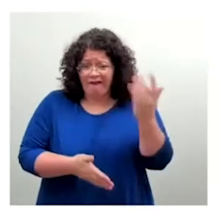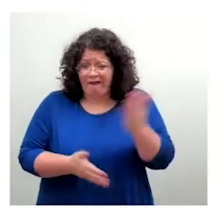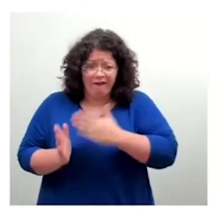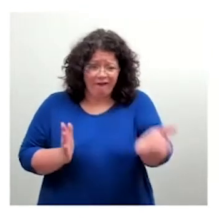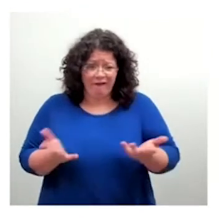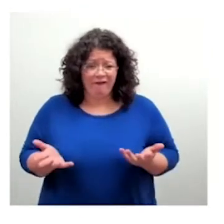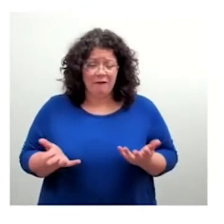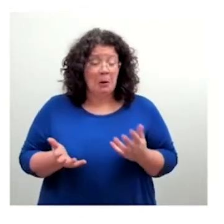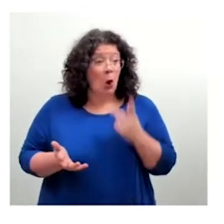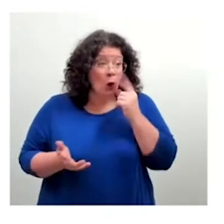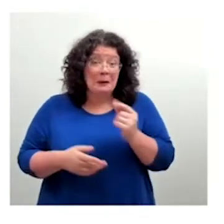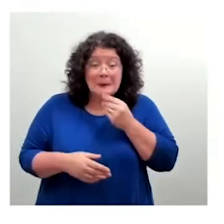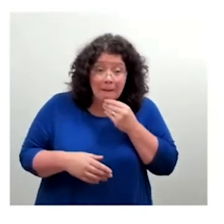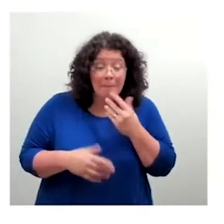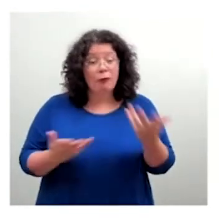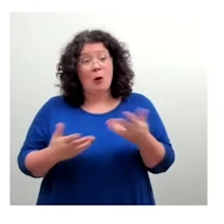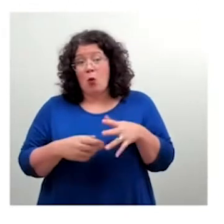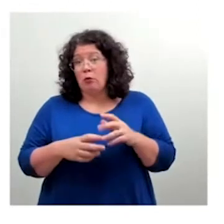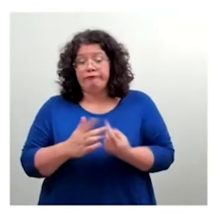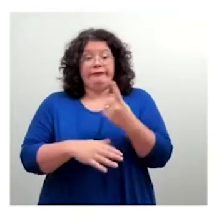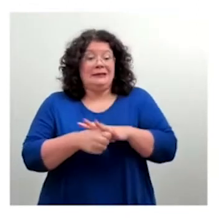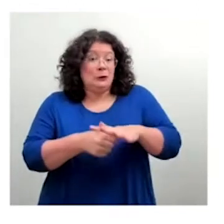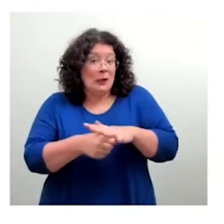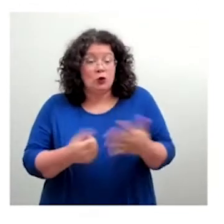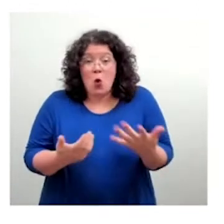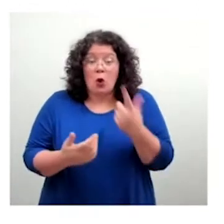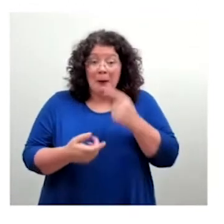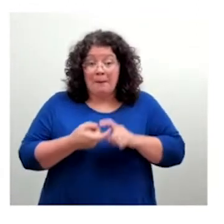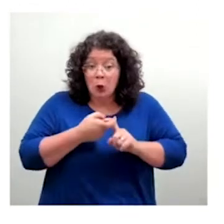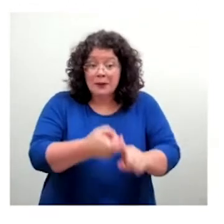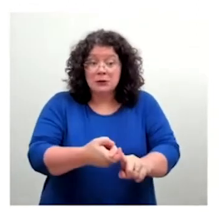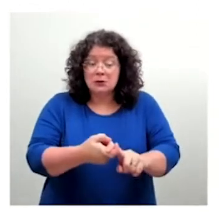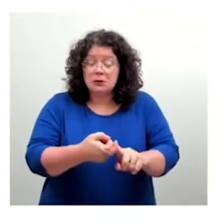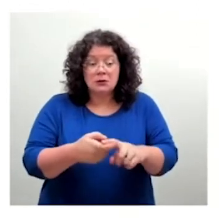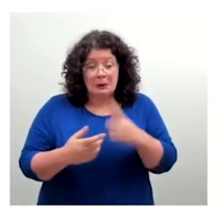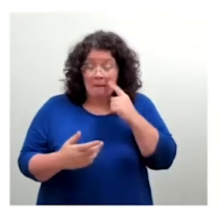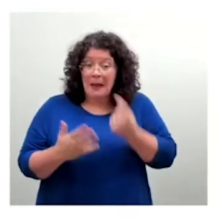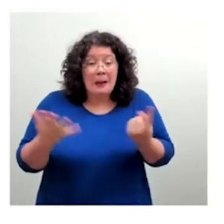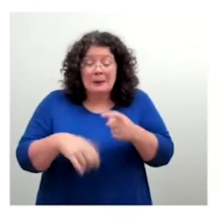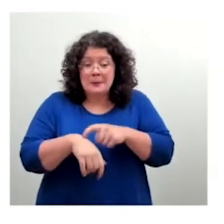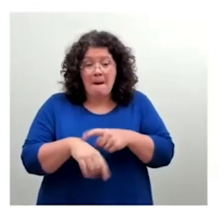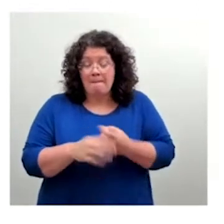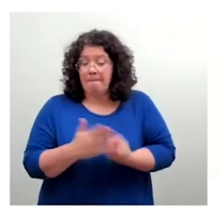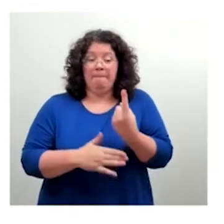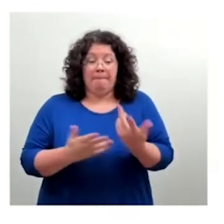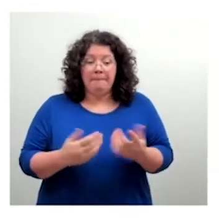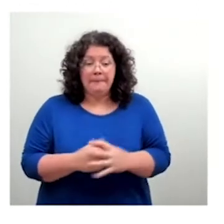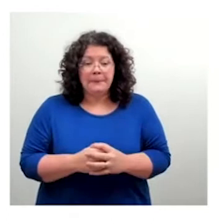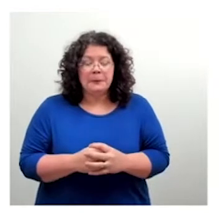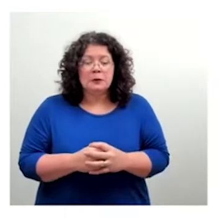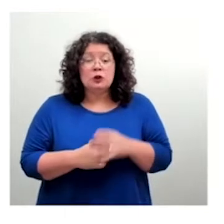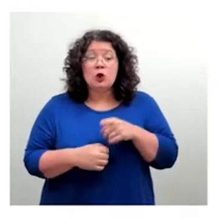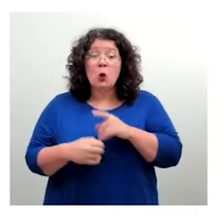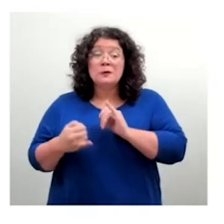So from a Soundscape point of view, the origins of the work actually lay in a quest that